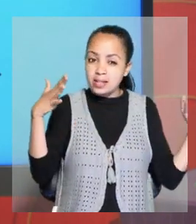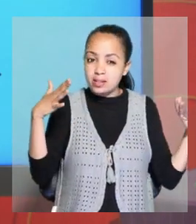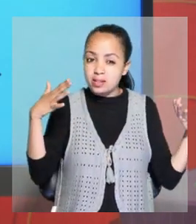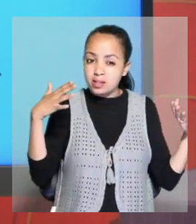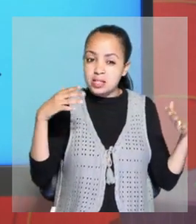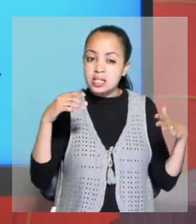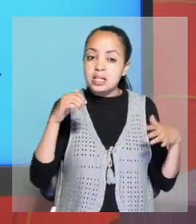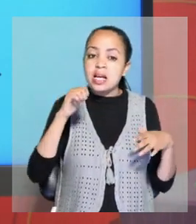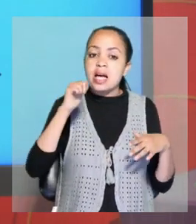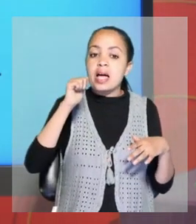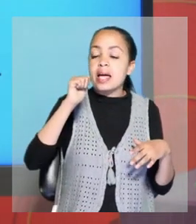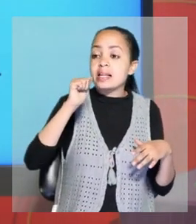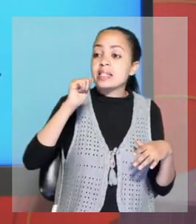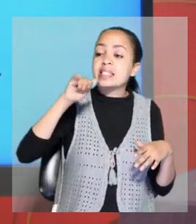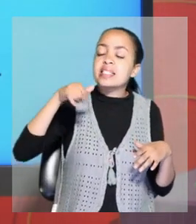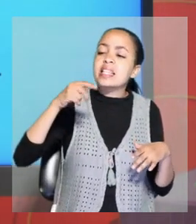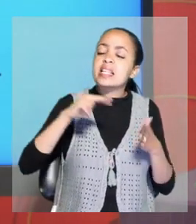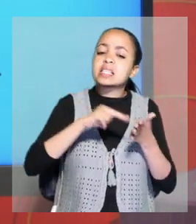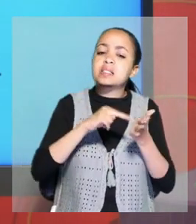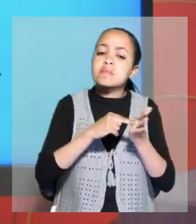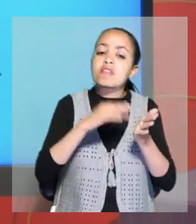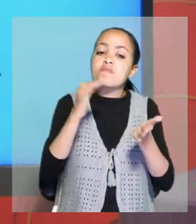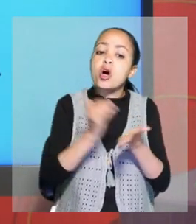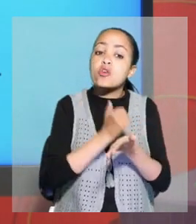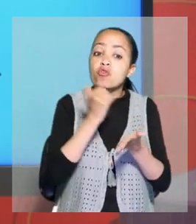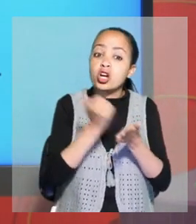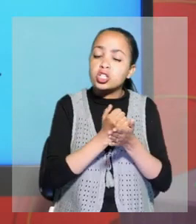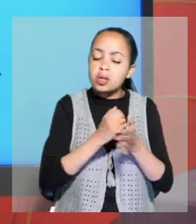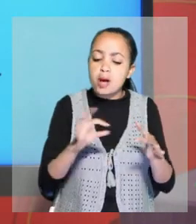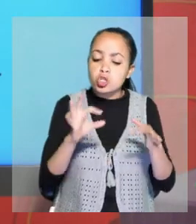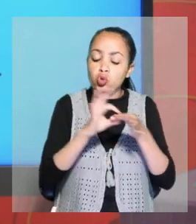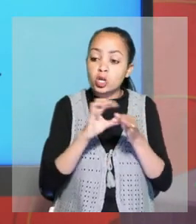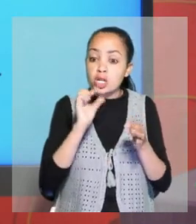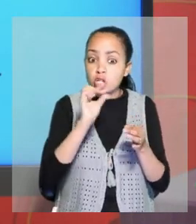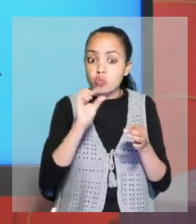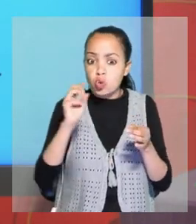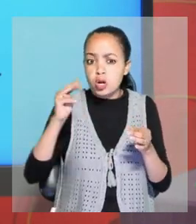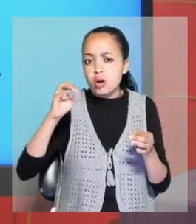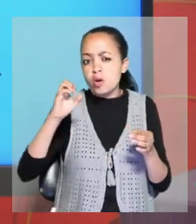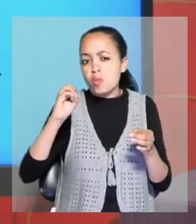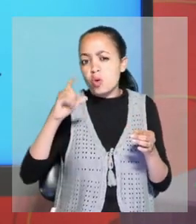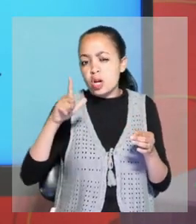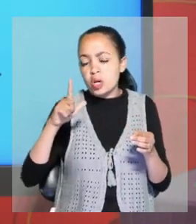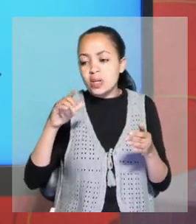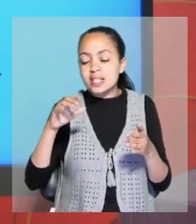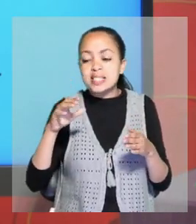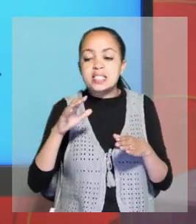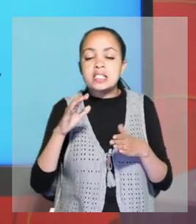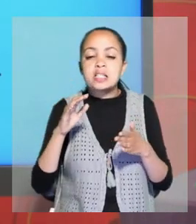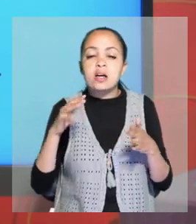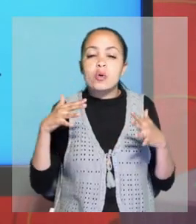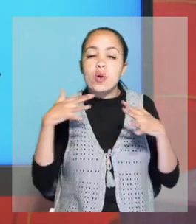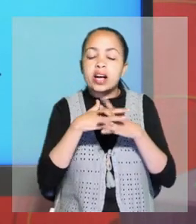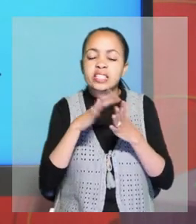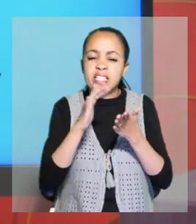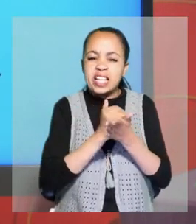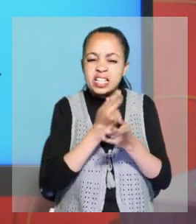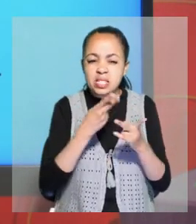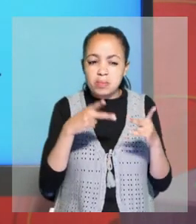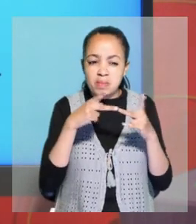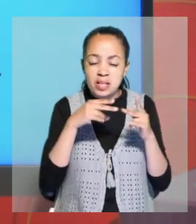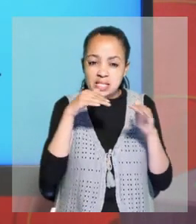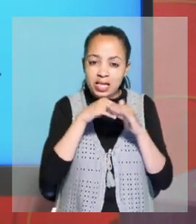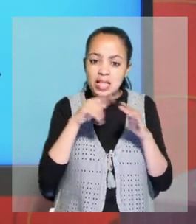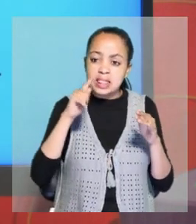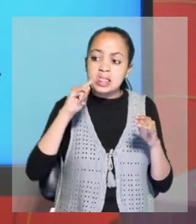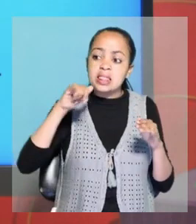be manufacturing, production by joining smaller molecules that or reaction that takes place within a